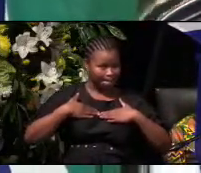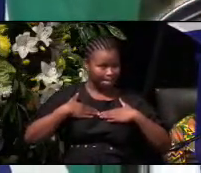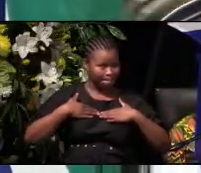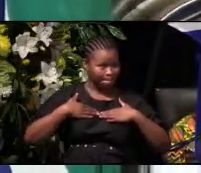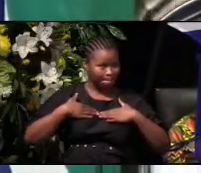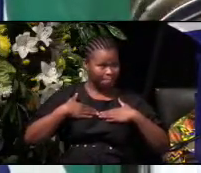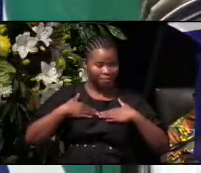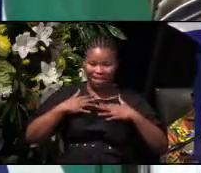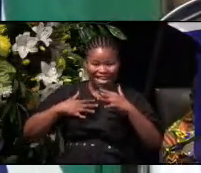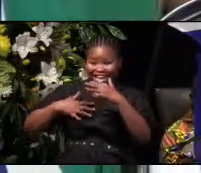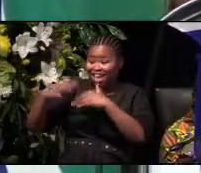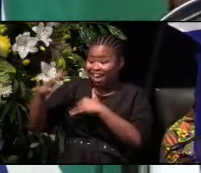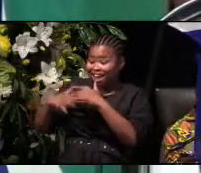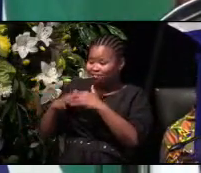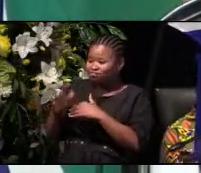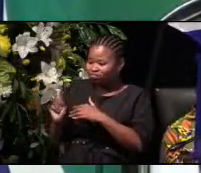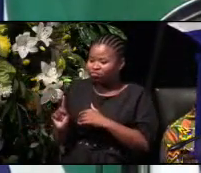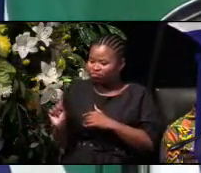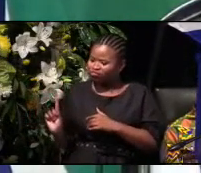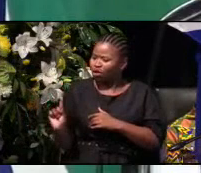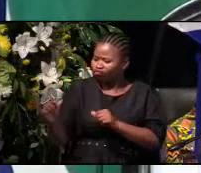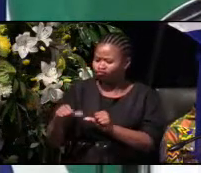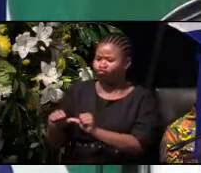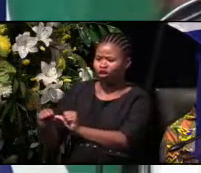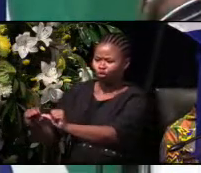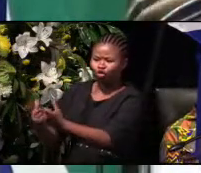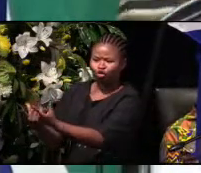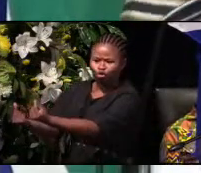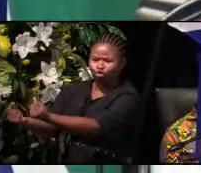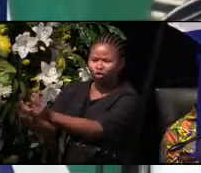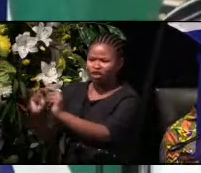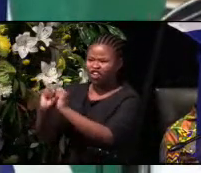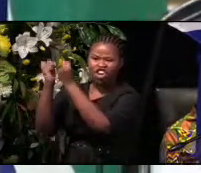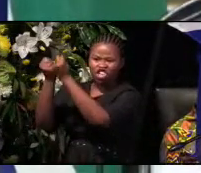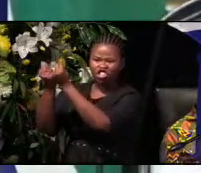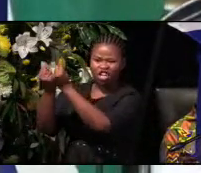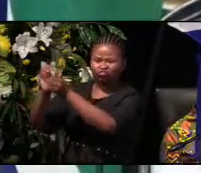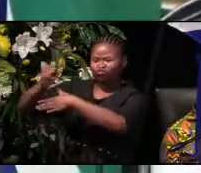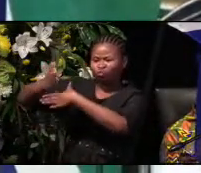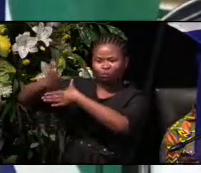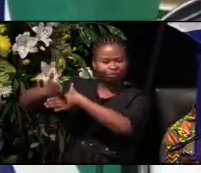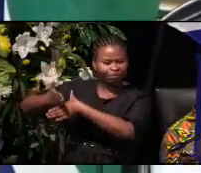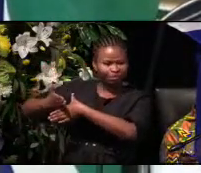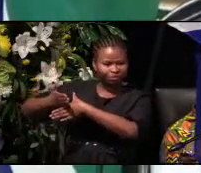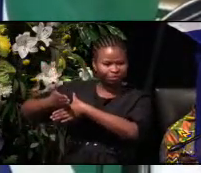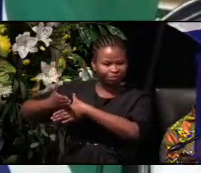whoever comes in they continue to do their National Duty